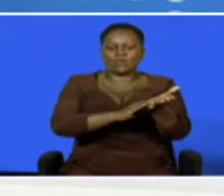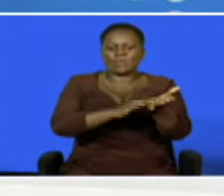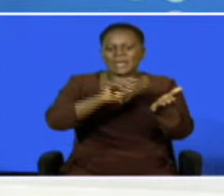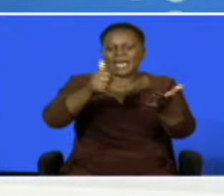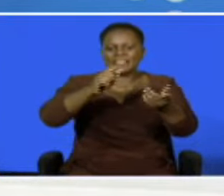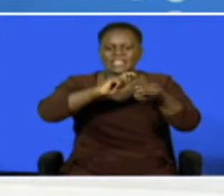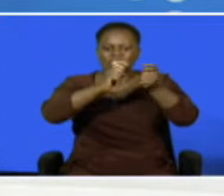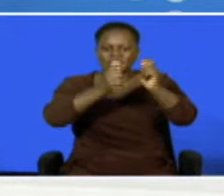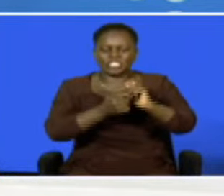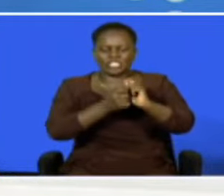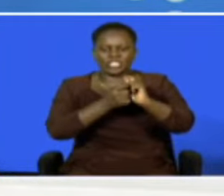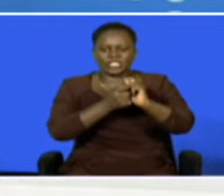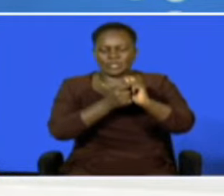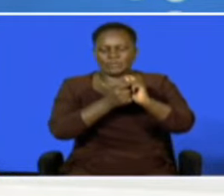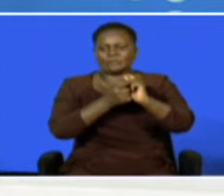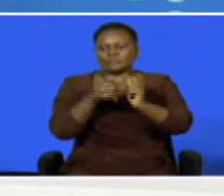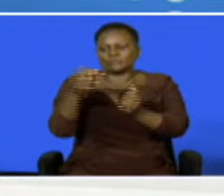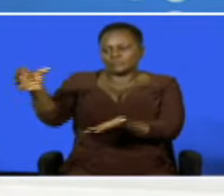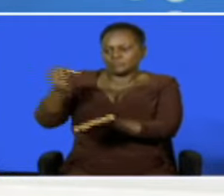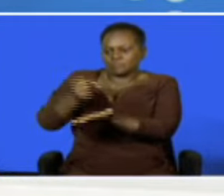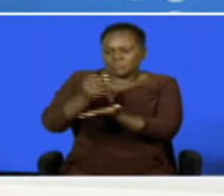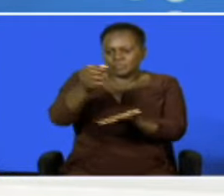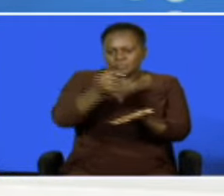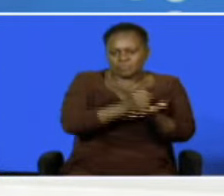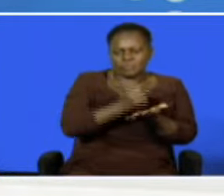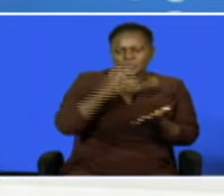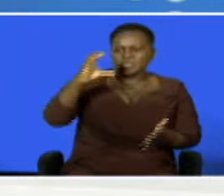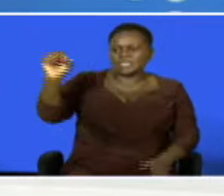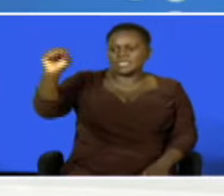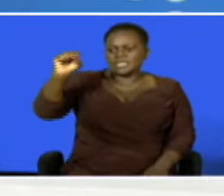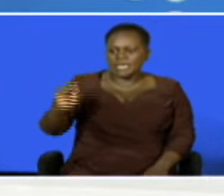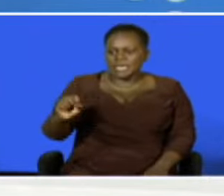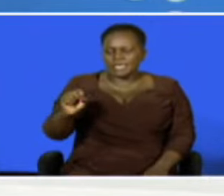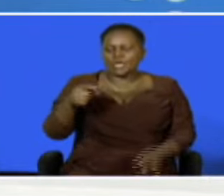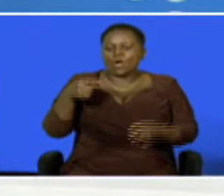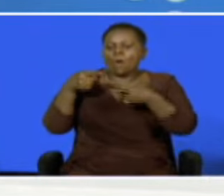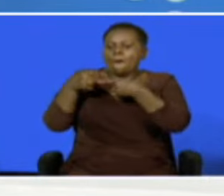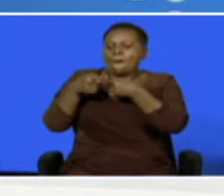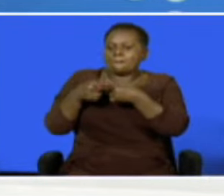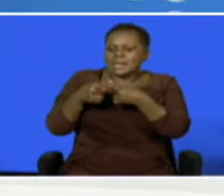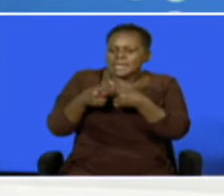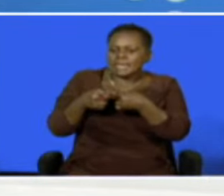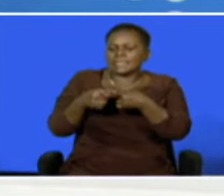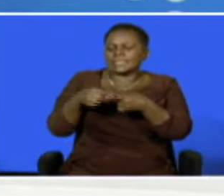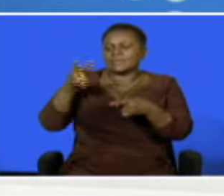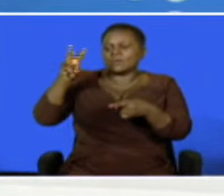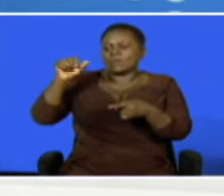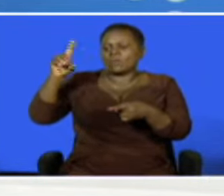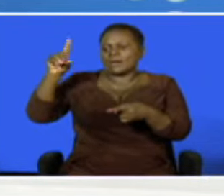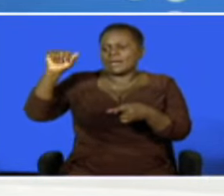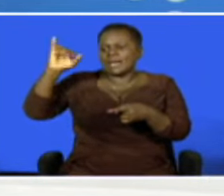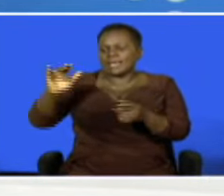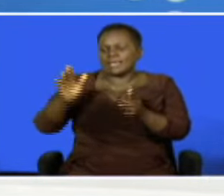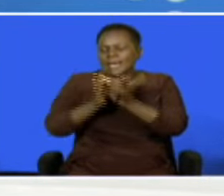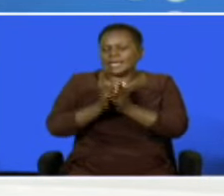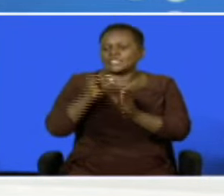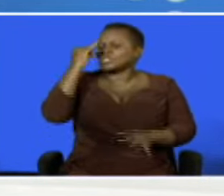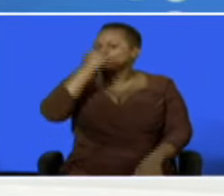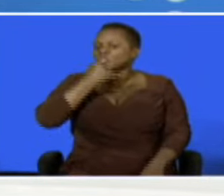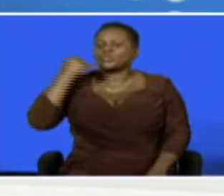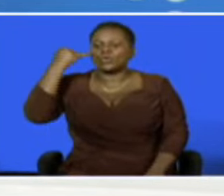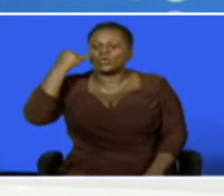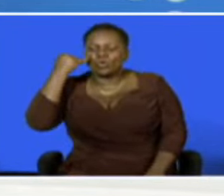changes at its helm to fill the vacancies left by Cabinet Secretaries Wycliffe Oparanya, Opio Wandayi, and Ali Hassan